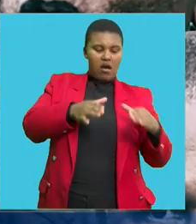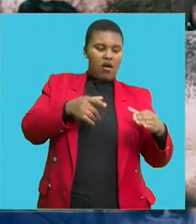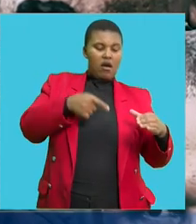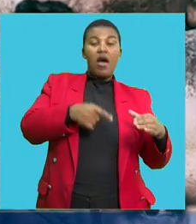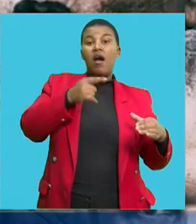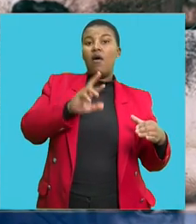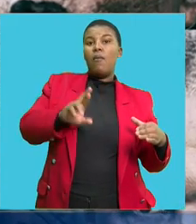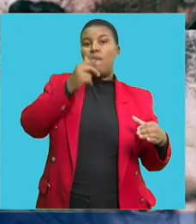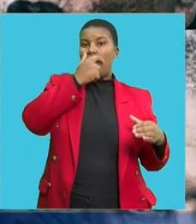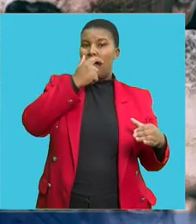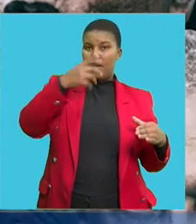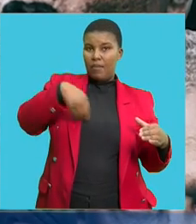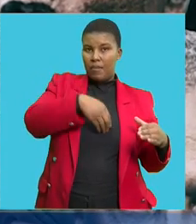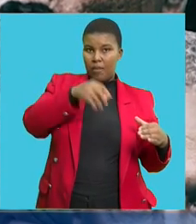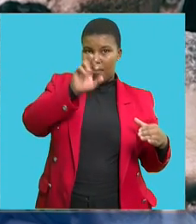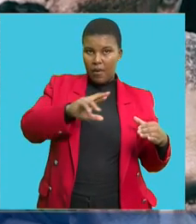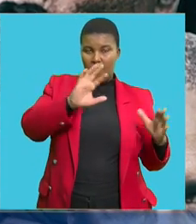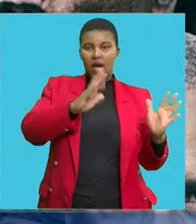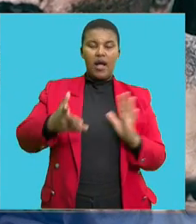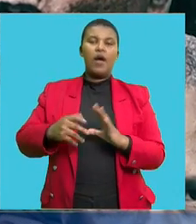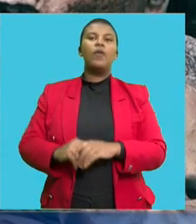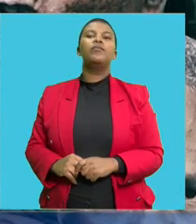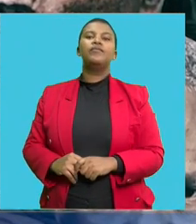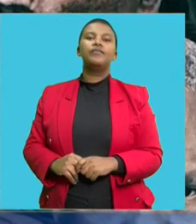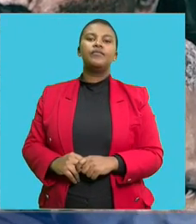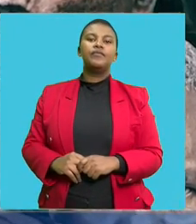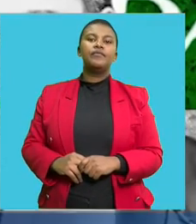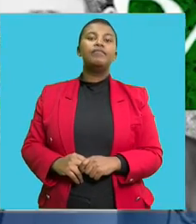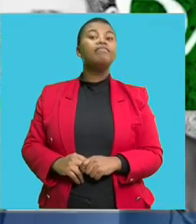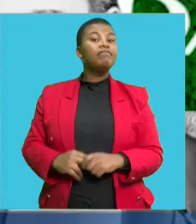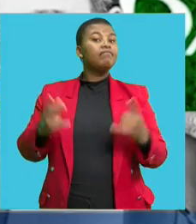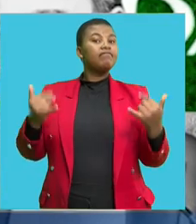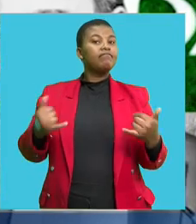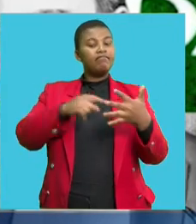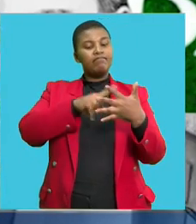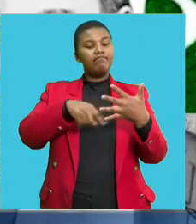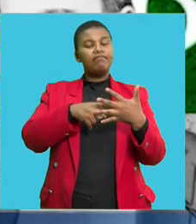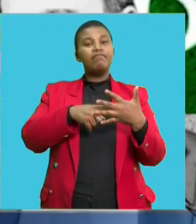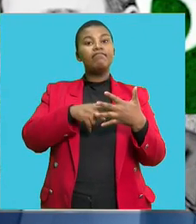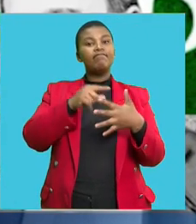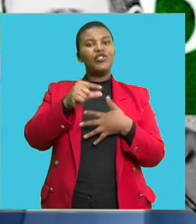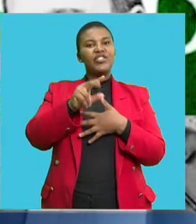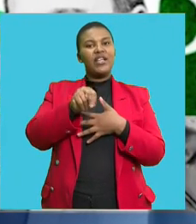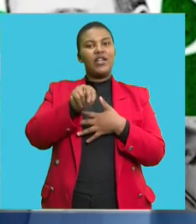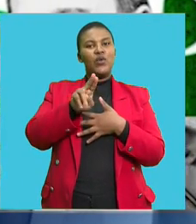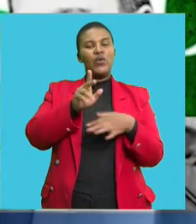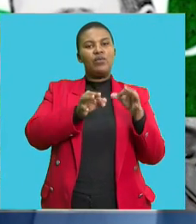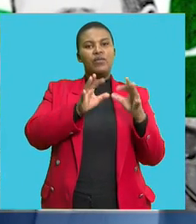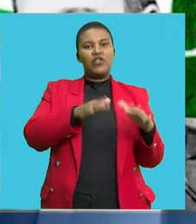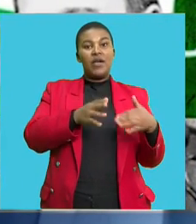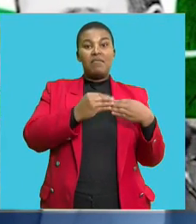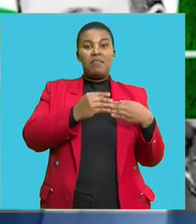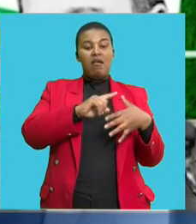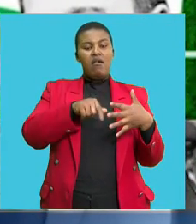longqongqoshe. UMasiho uthi-ke kusazoba kuningi ukuqophisana phakathi kwamaqimba engxenye kahulumeni wobumbano.